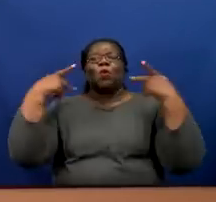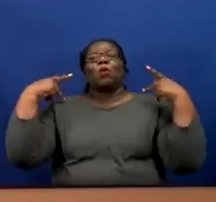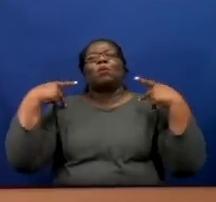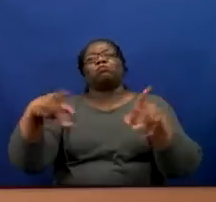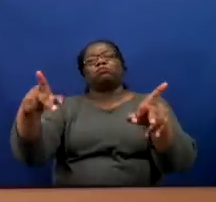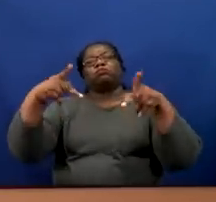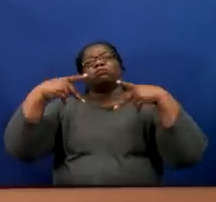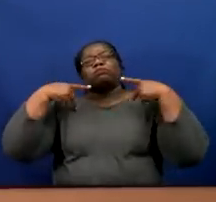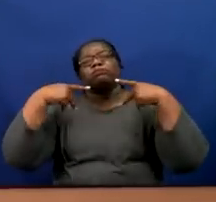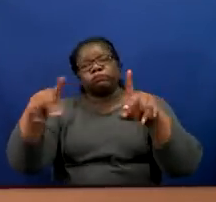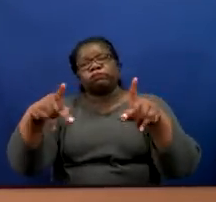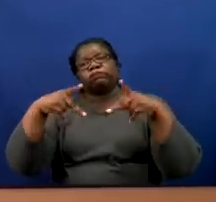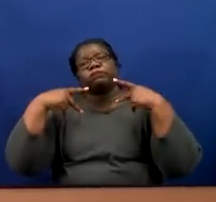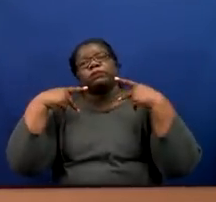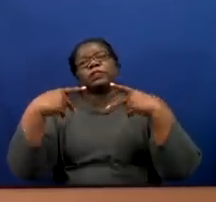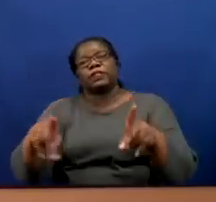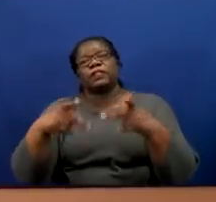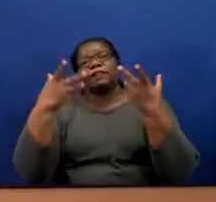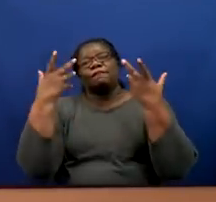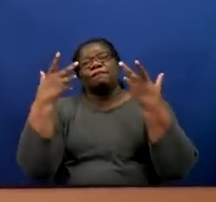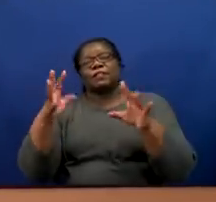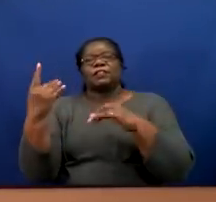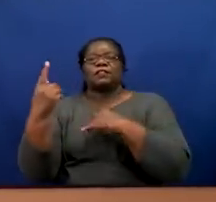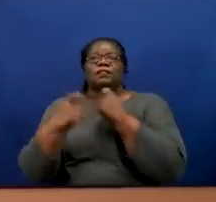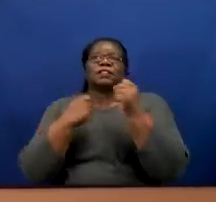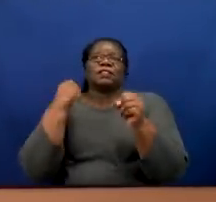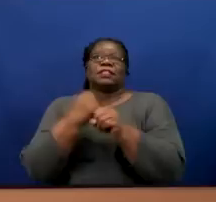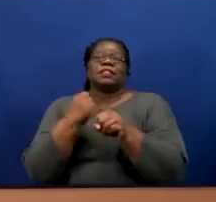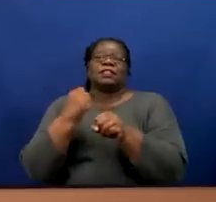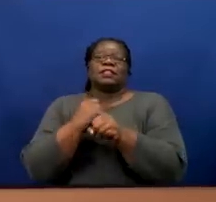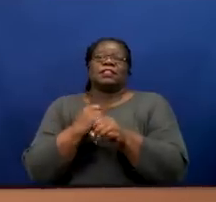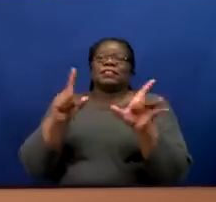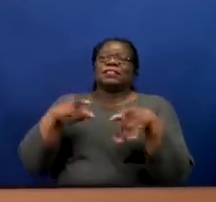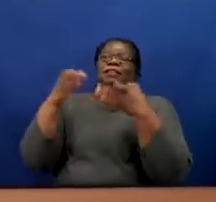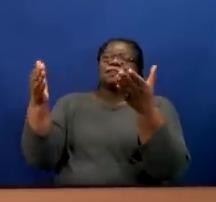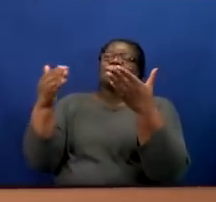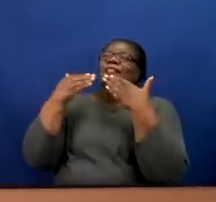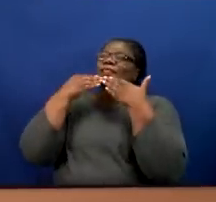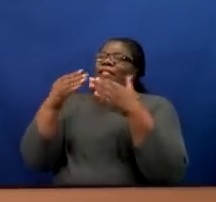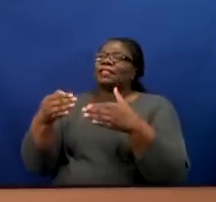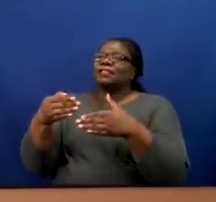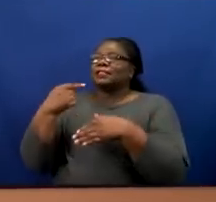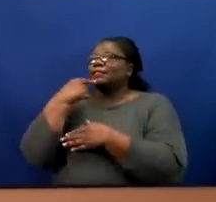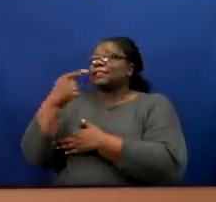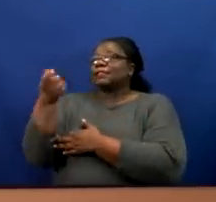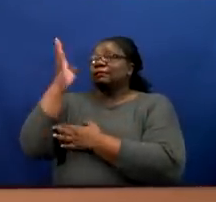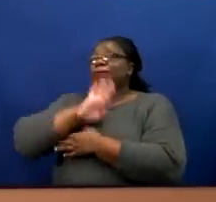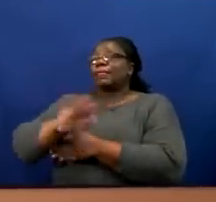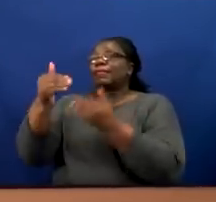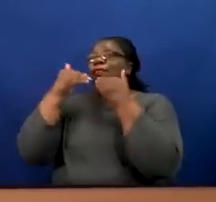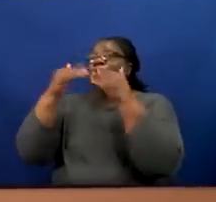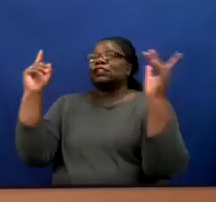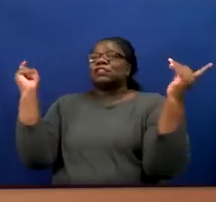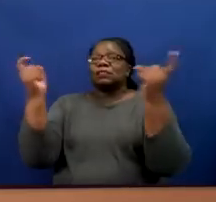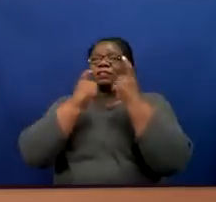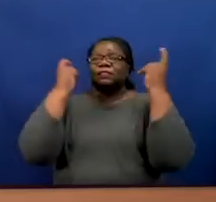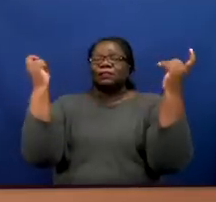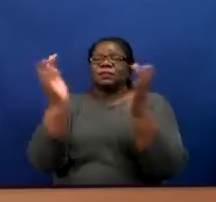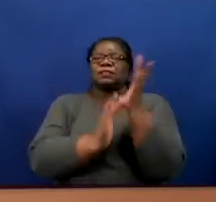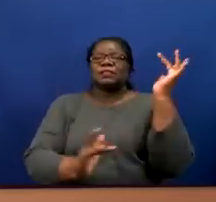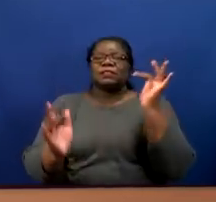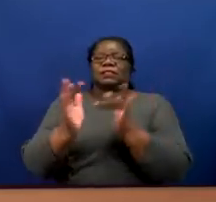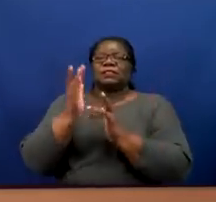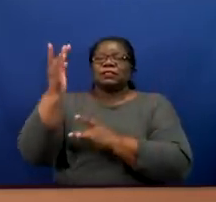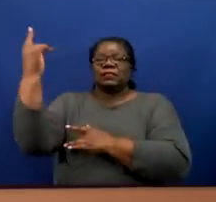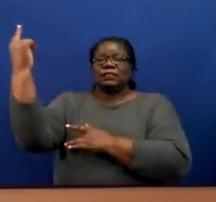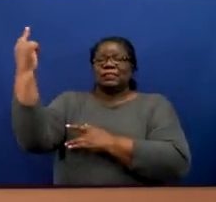all through the end of the year. From Thanksgiving to Christmas, you're just giving thanks. You're just telling God, thank you. You're just celebrating that Jesus came into